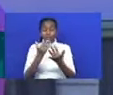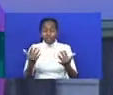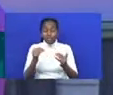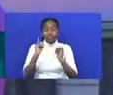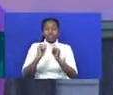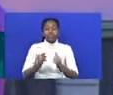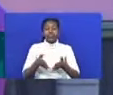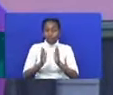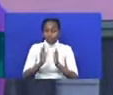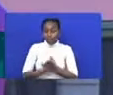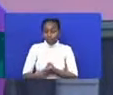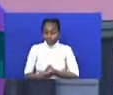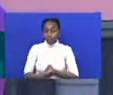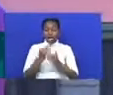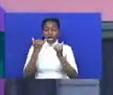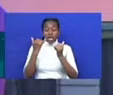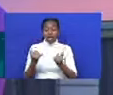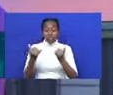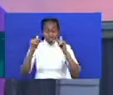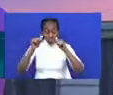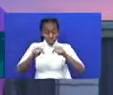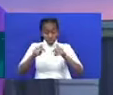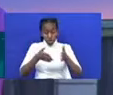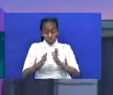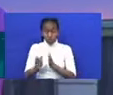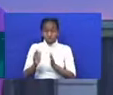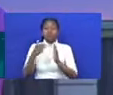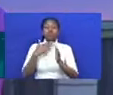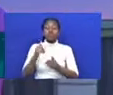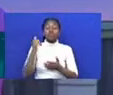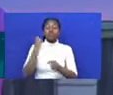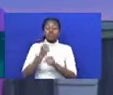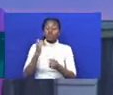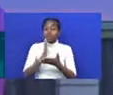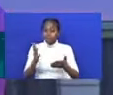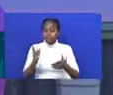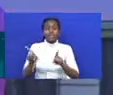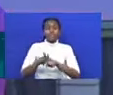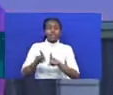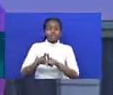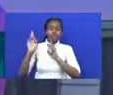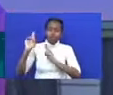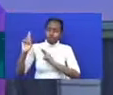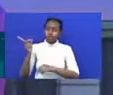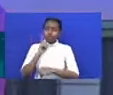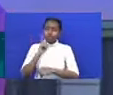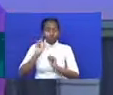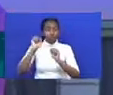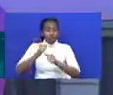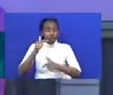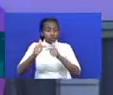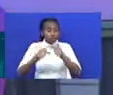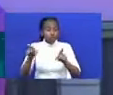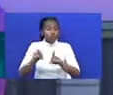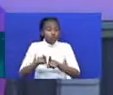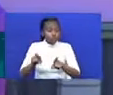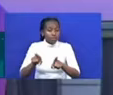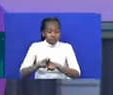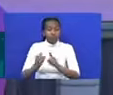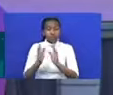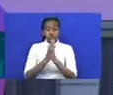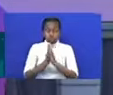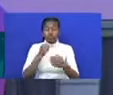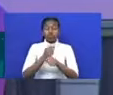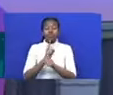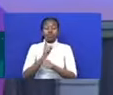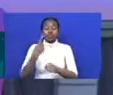this moment I have. I hope I'll get another chance tomorrow to also push it a little bit further so that awareness